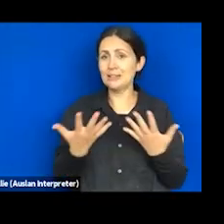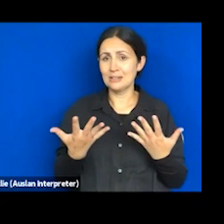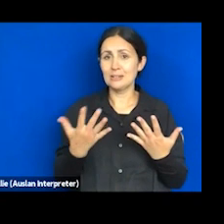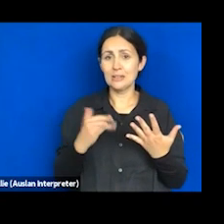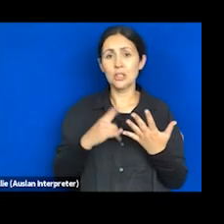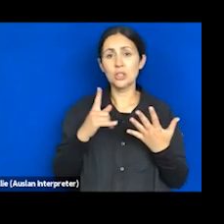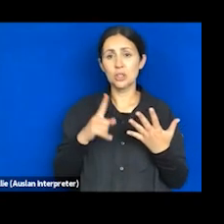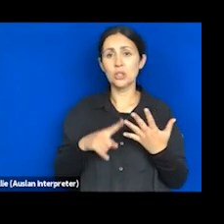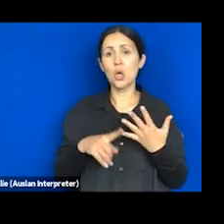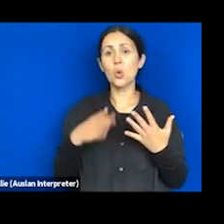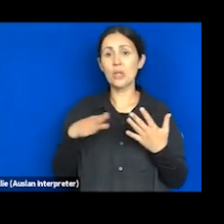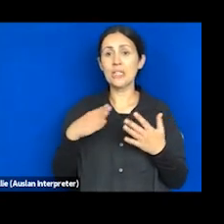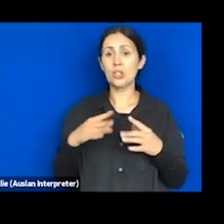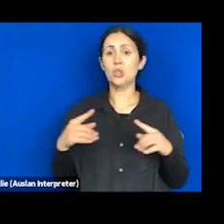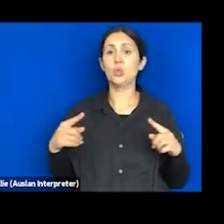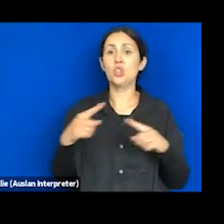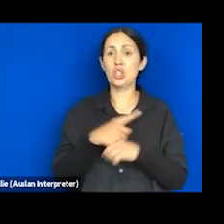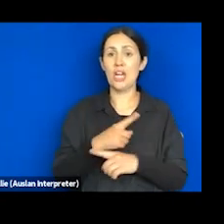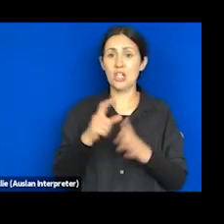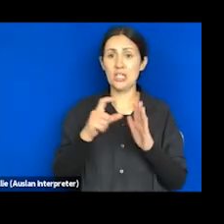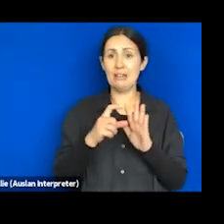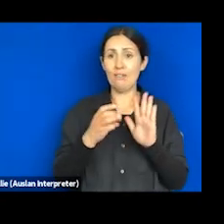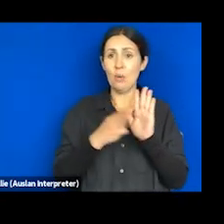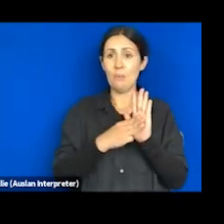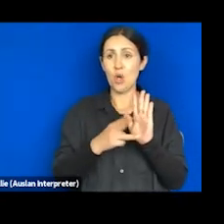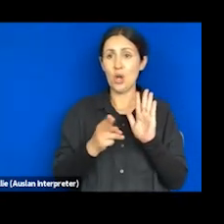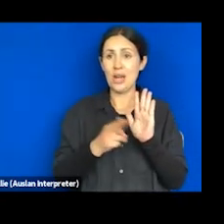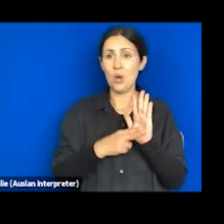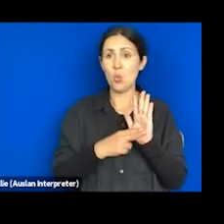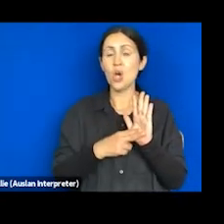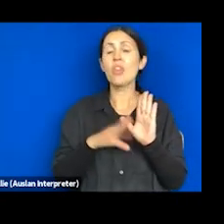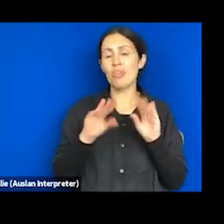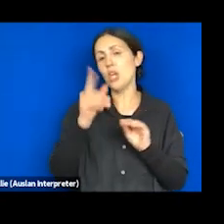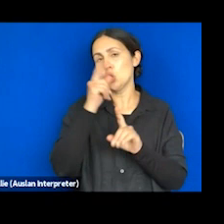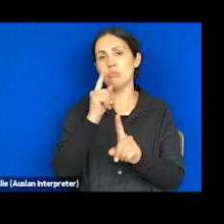a change in the activity of the default mode network may mediate some of the positive effects as well.